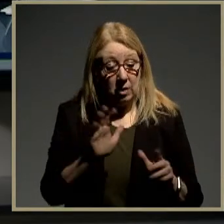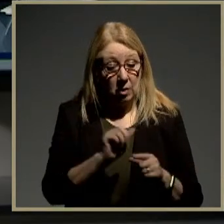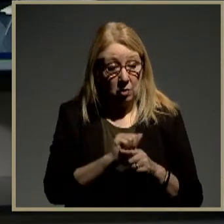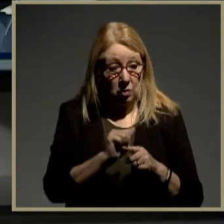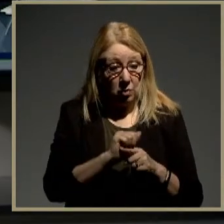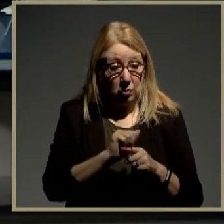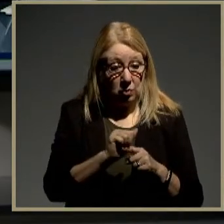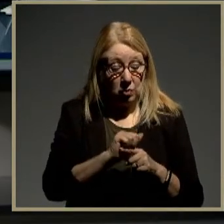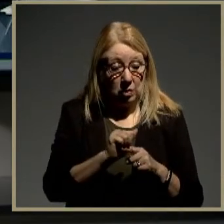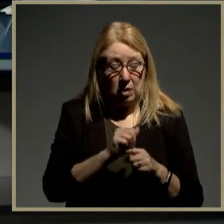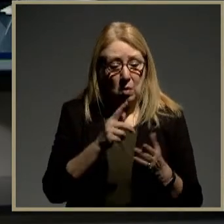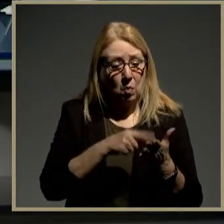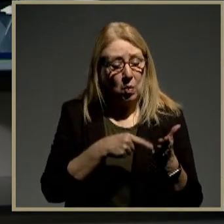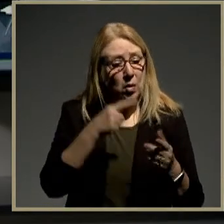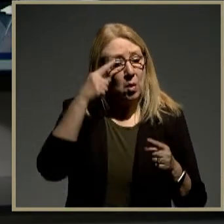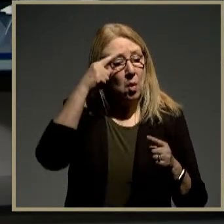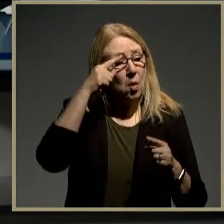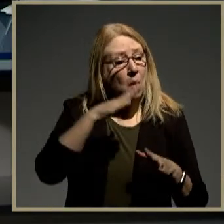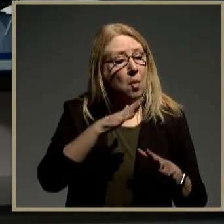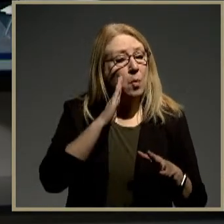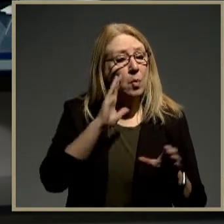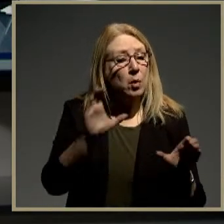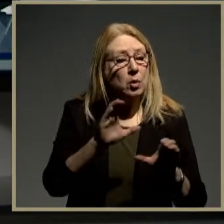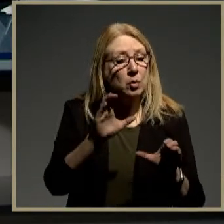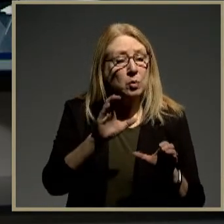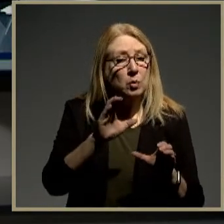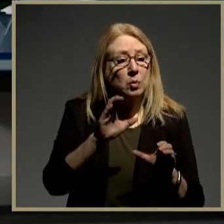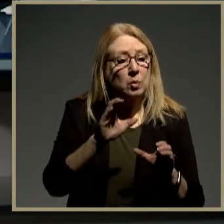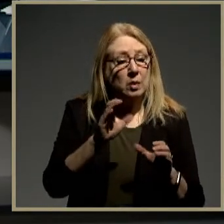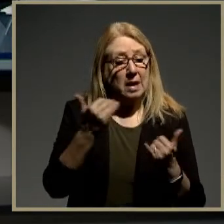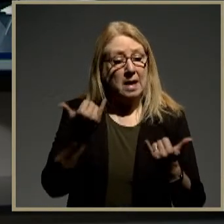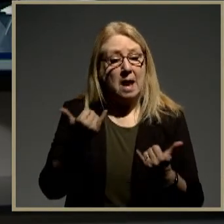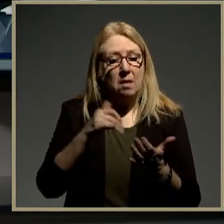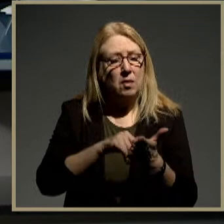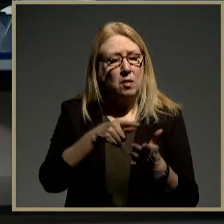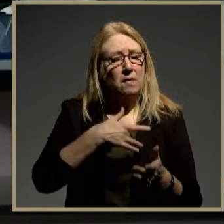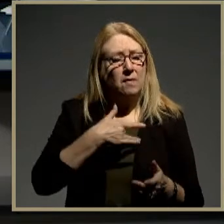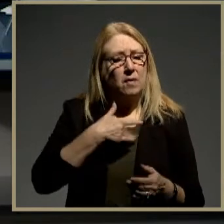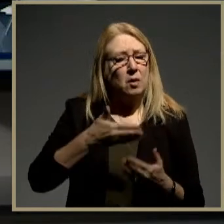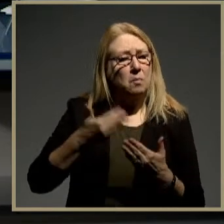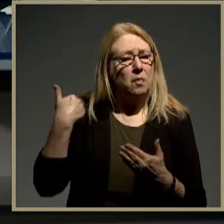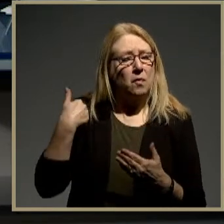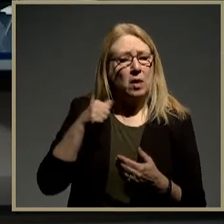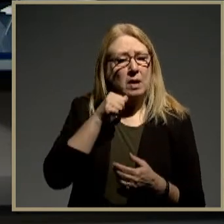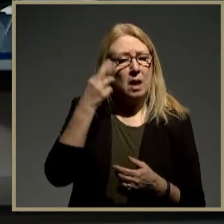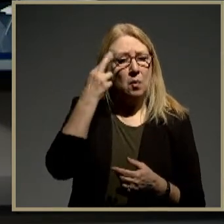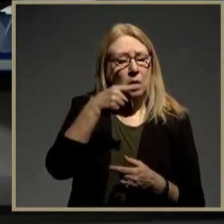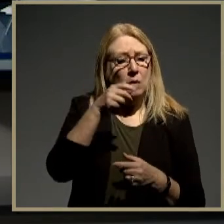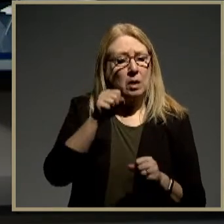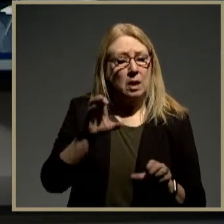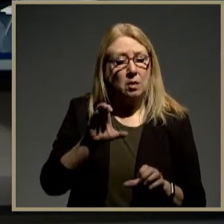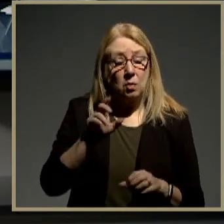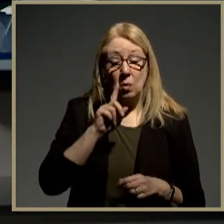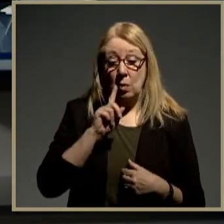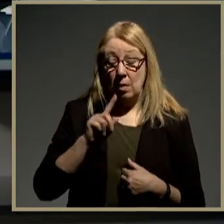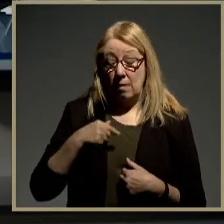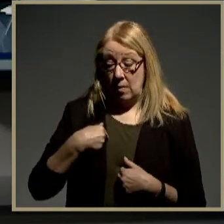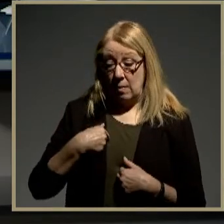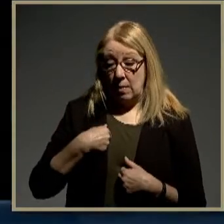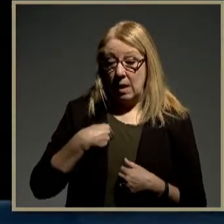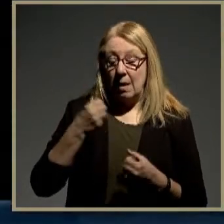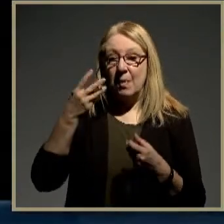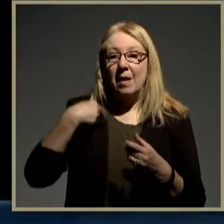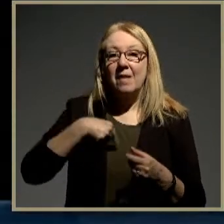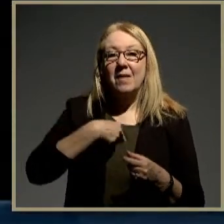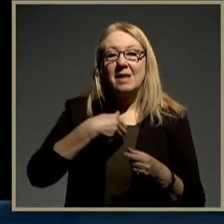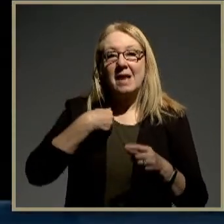Performance Center, what do you hope to do that maybe you couldn't have done before? Personally, and I know a lot of my teammates have the goal of